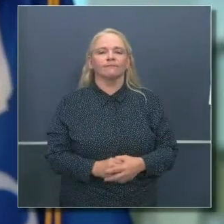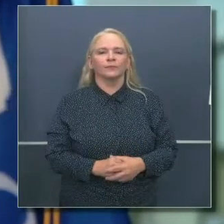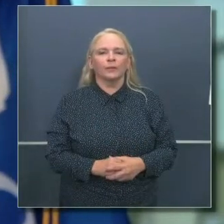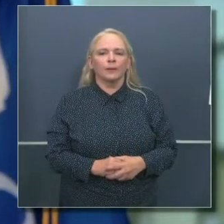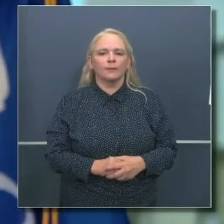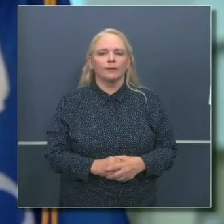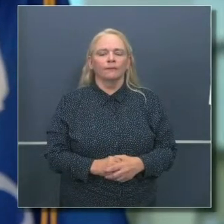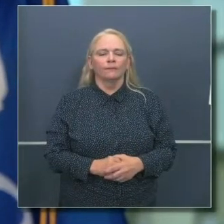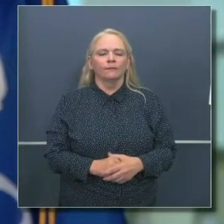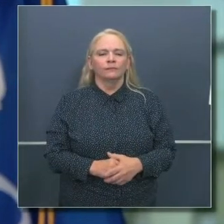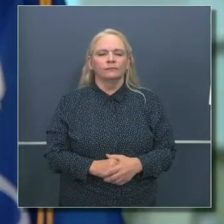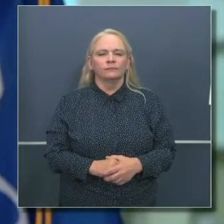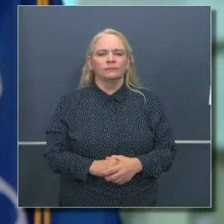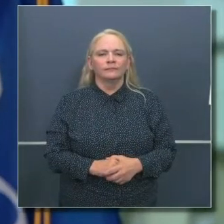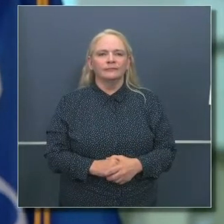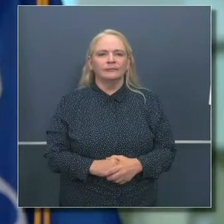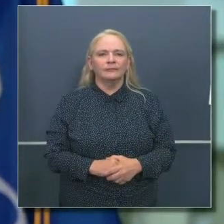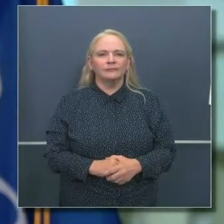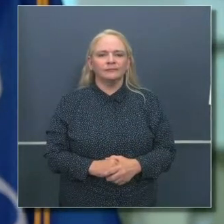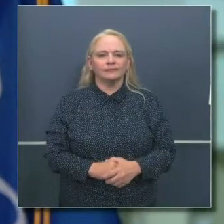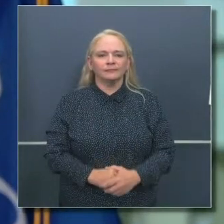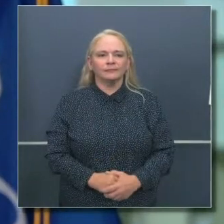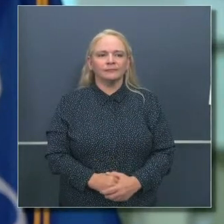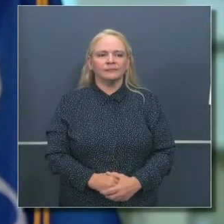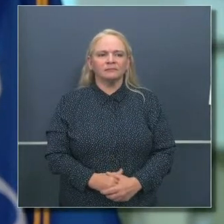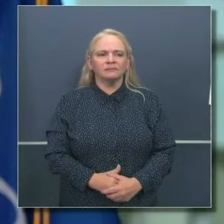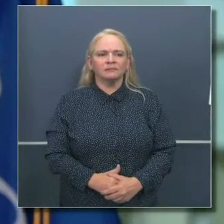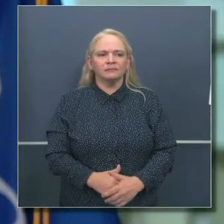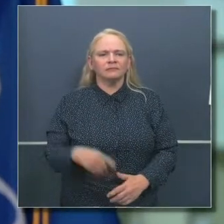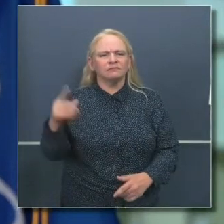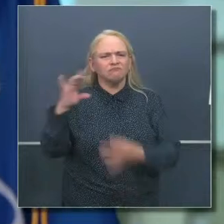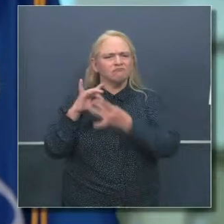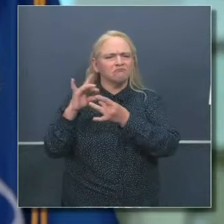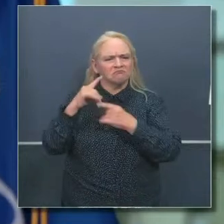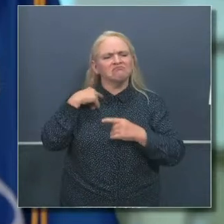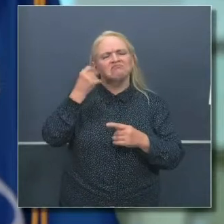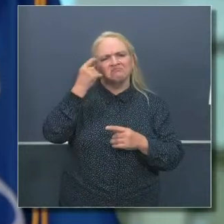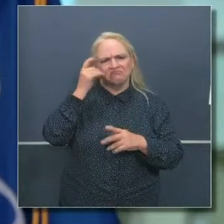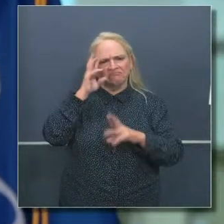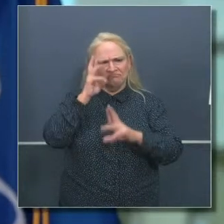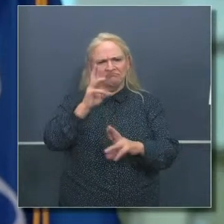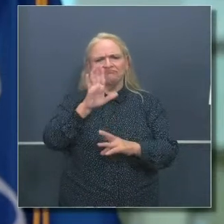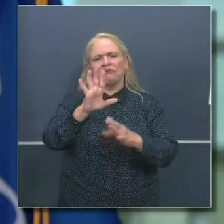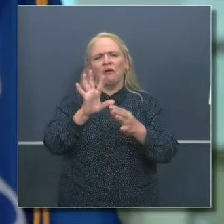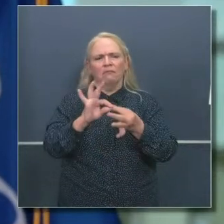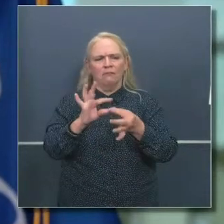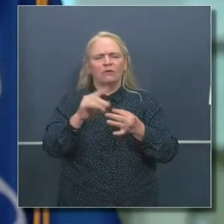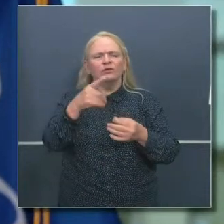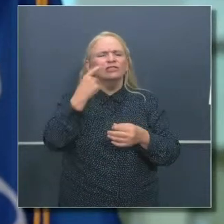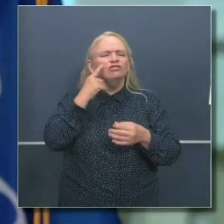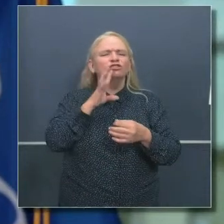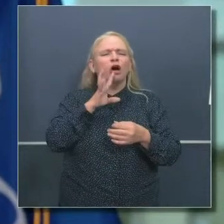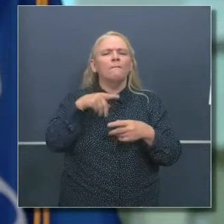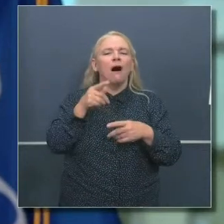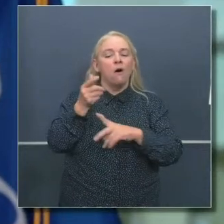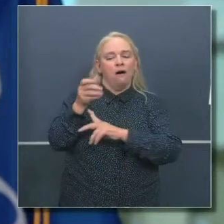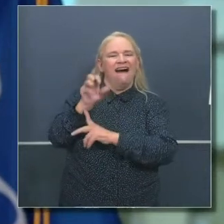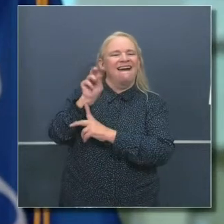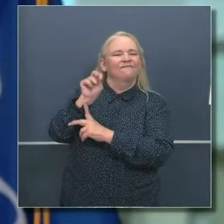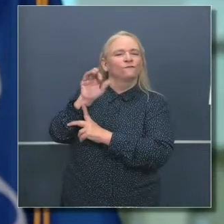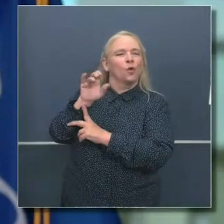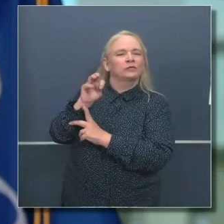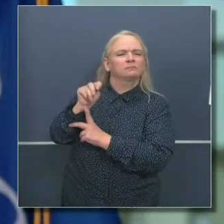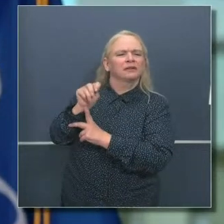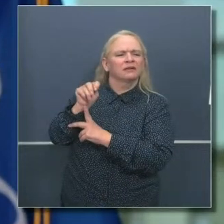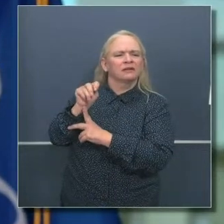our questions again. With all due respect, yesterday you talked about the enforcement being mostly on businesses. You're